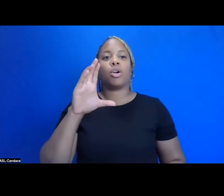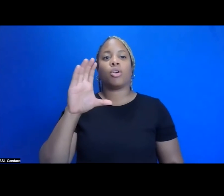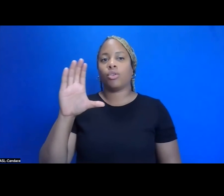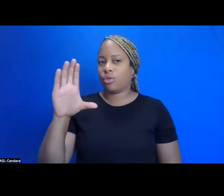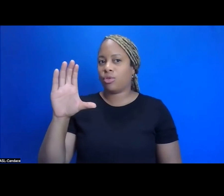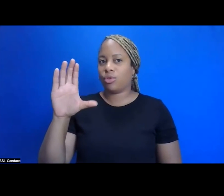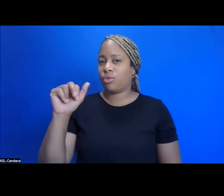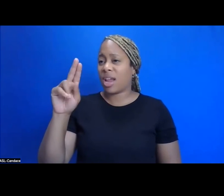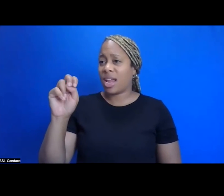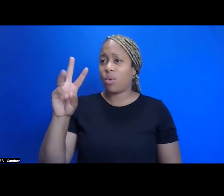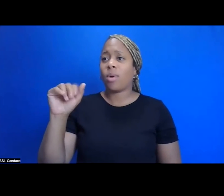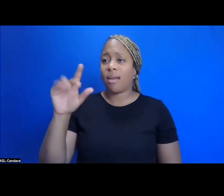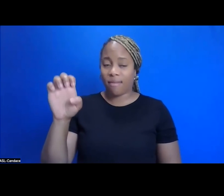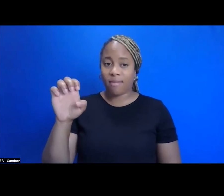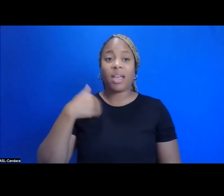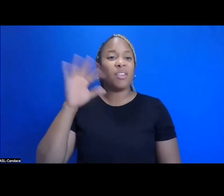had French